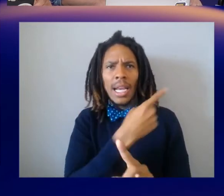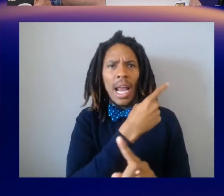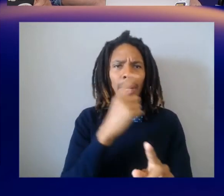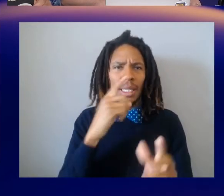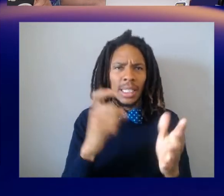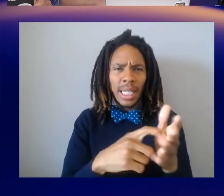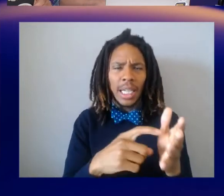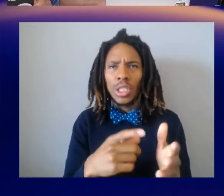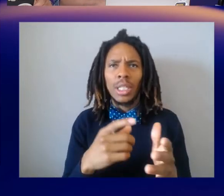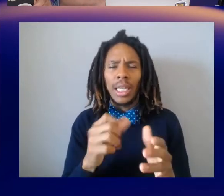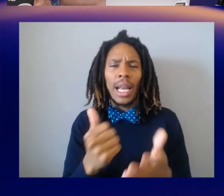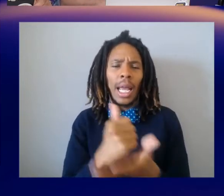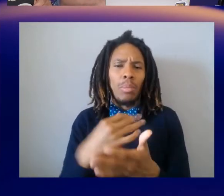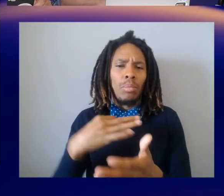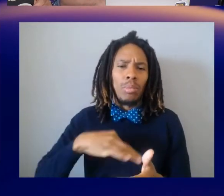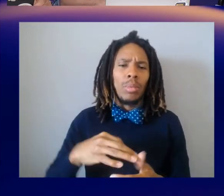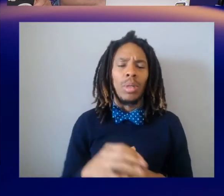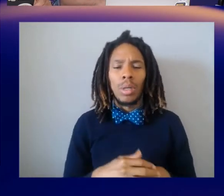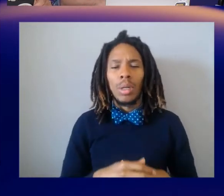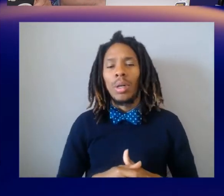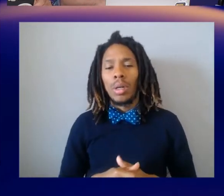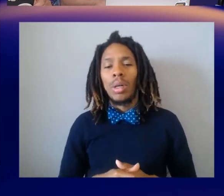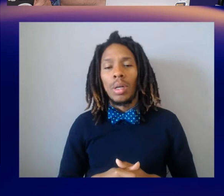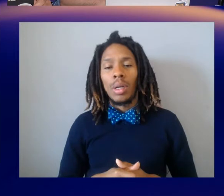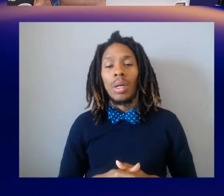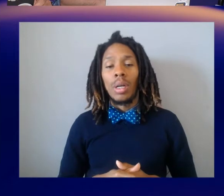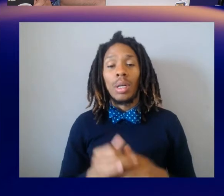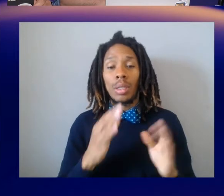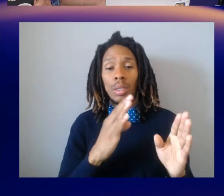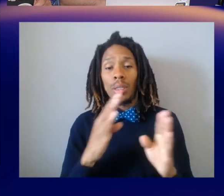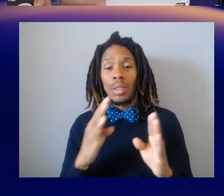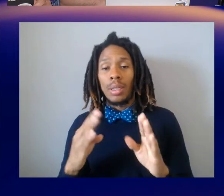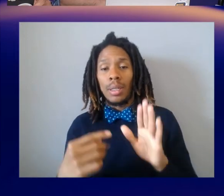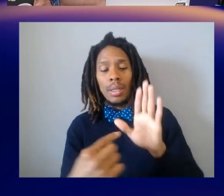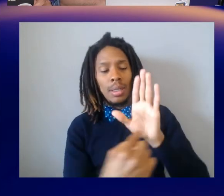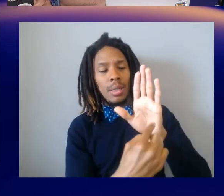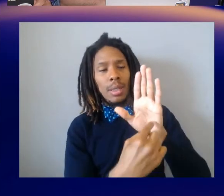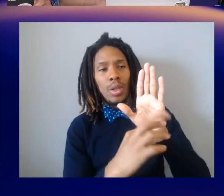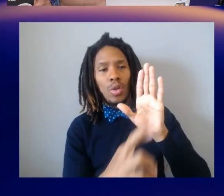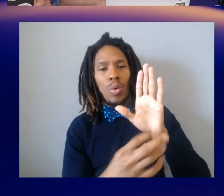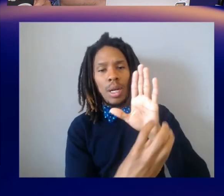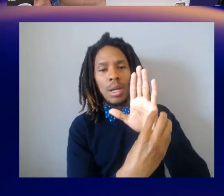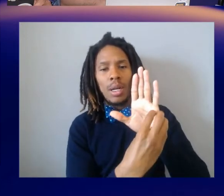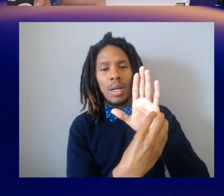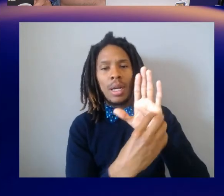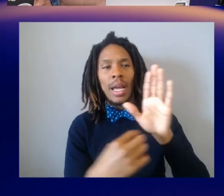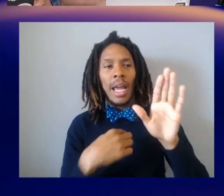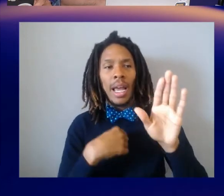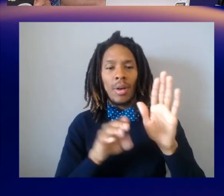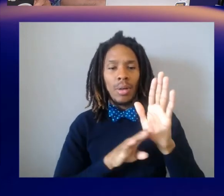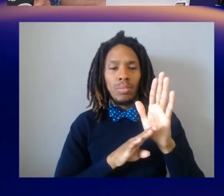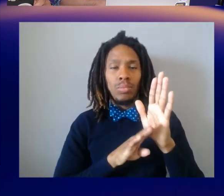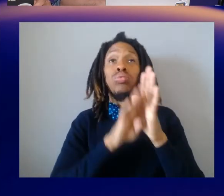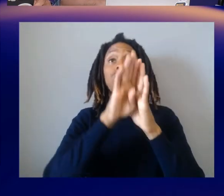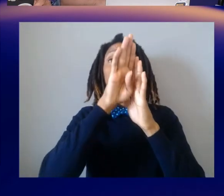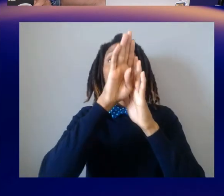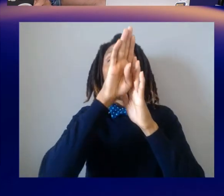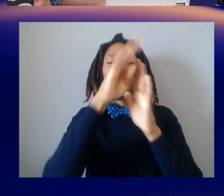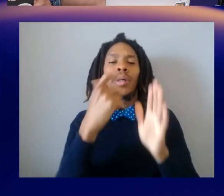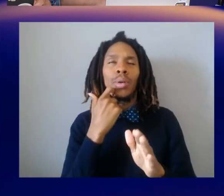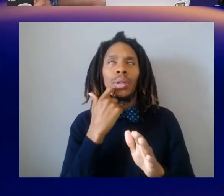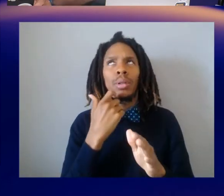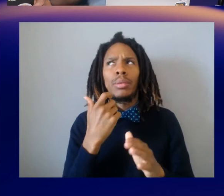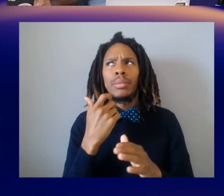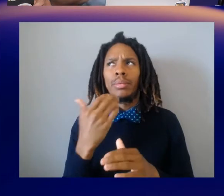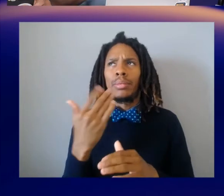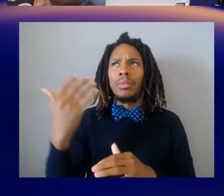helpful. Specifically, if we take our attention to this bottom right widget here, we can see we had a spike recently, or somewhat recently, back on the